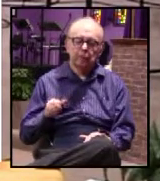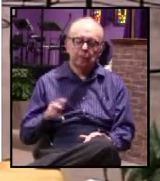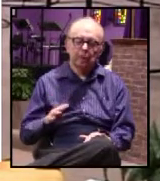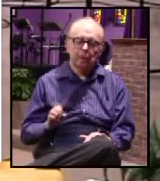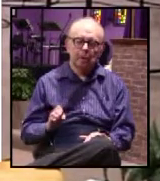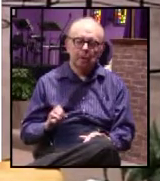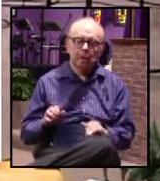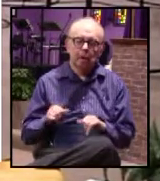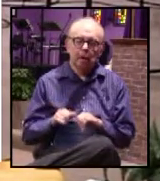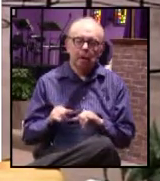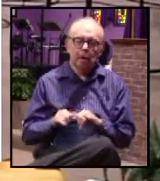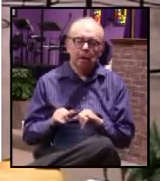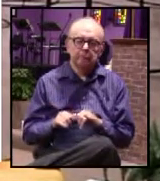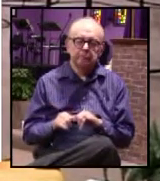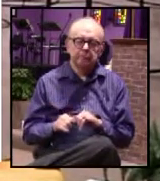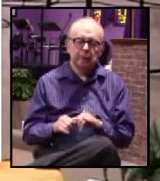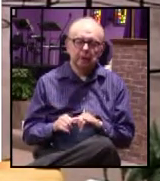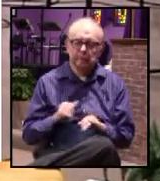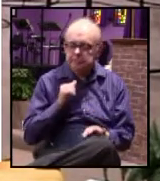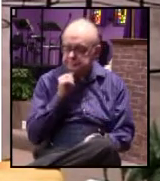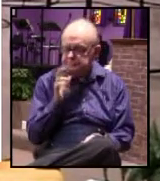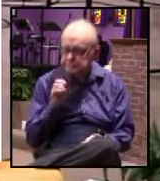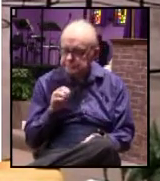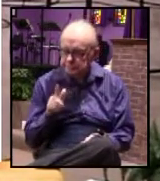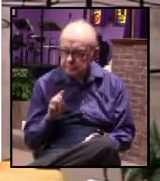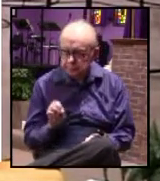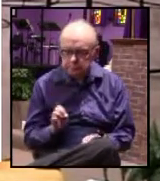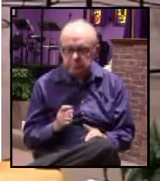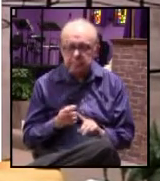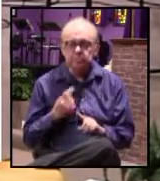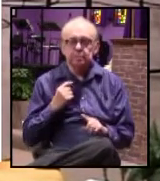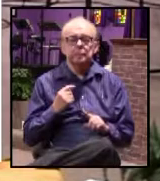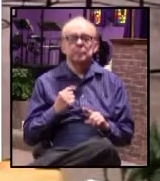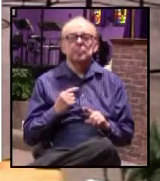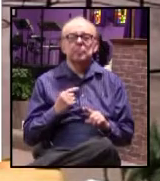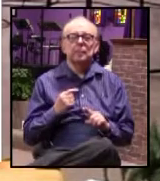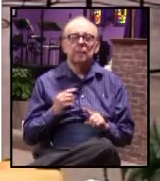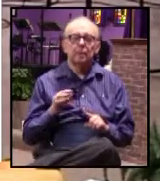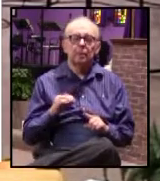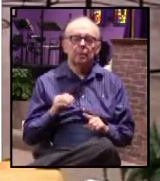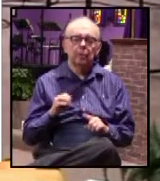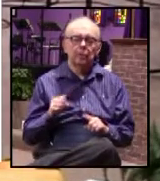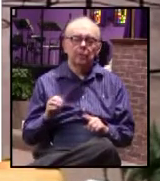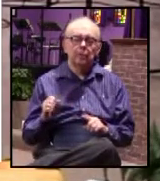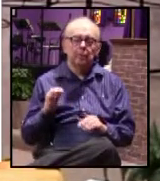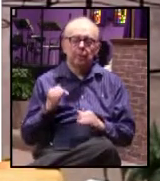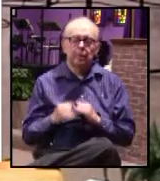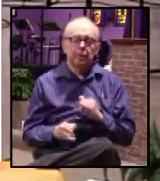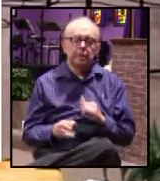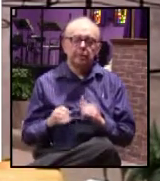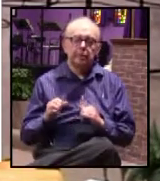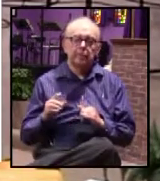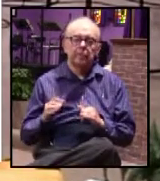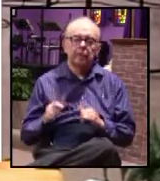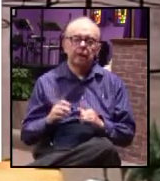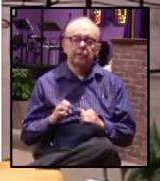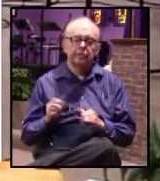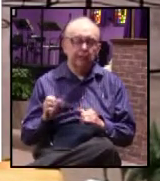It's not 1 mile from Roosevelt to the end of Jackson Lane here to Leperson.